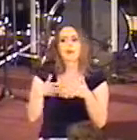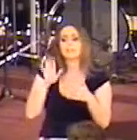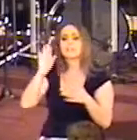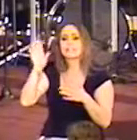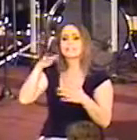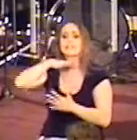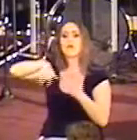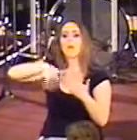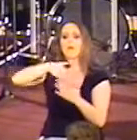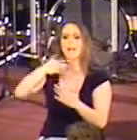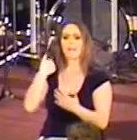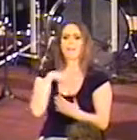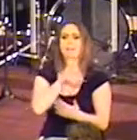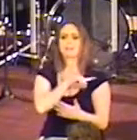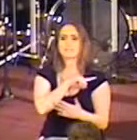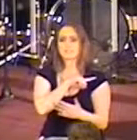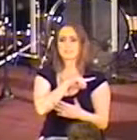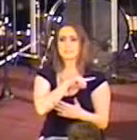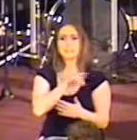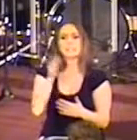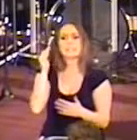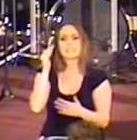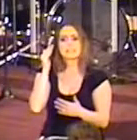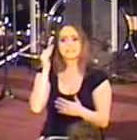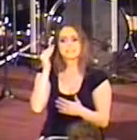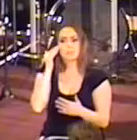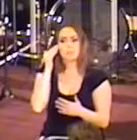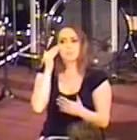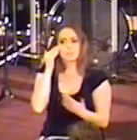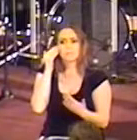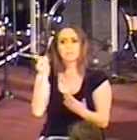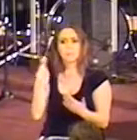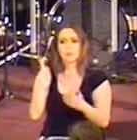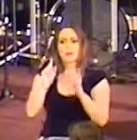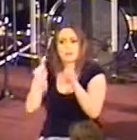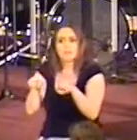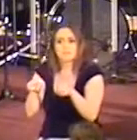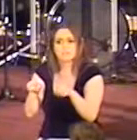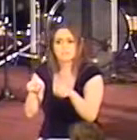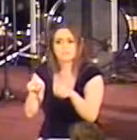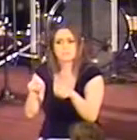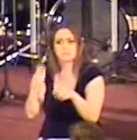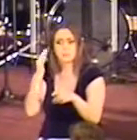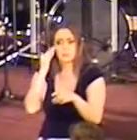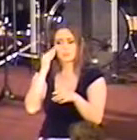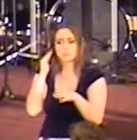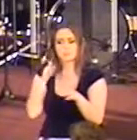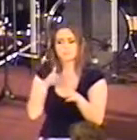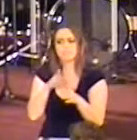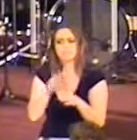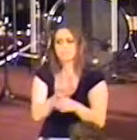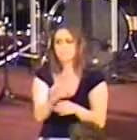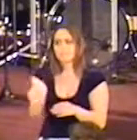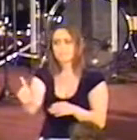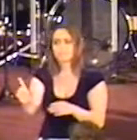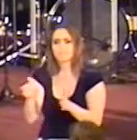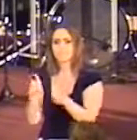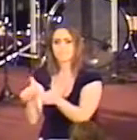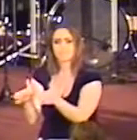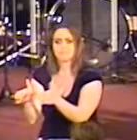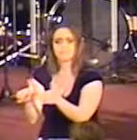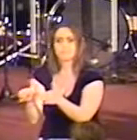before. And He's aware where you're going. He knows the direction. In successful marriages, couples